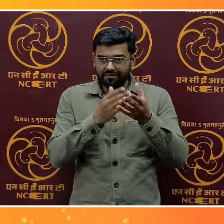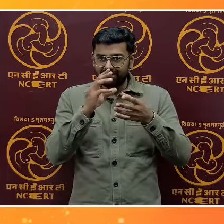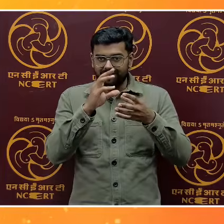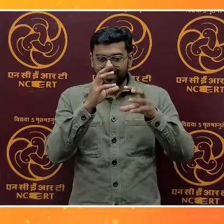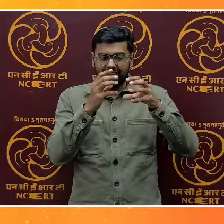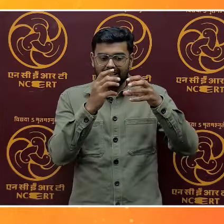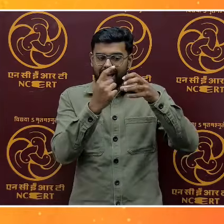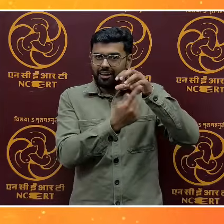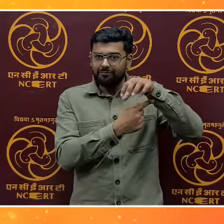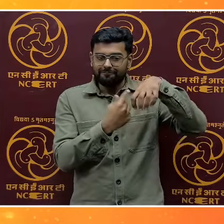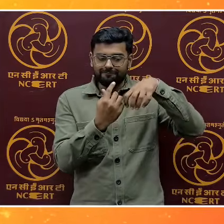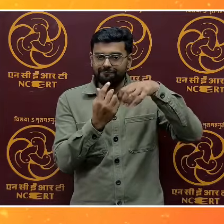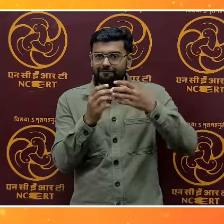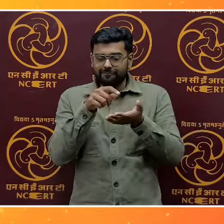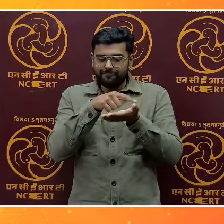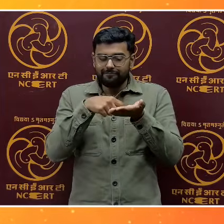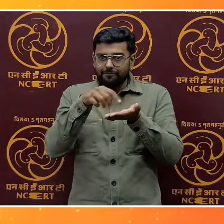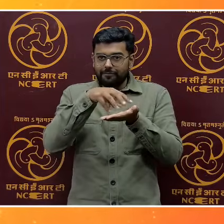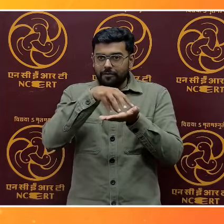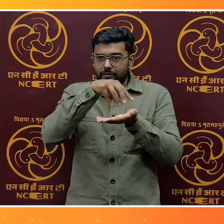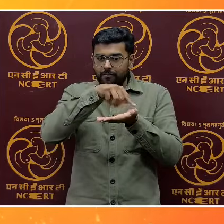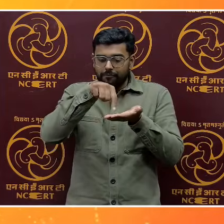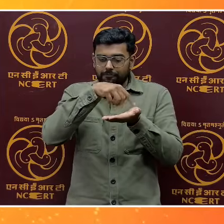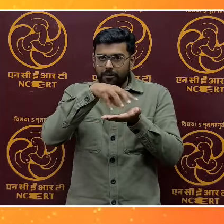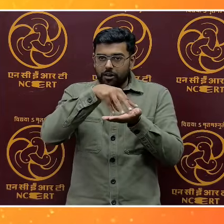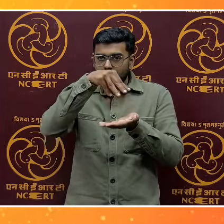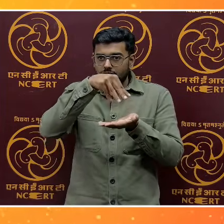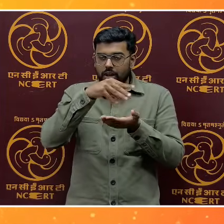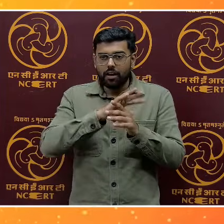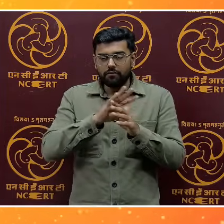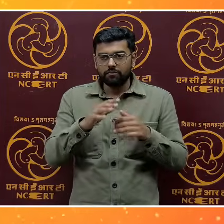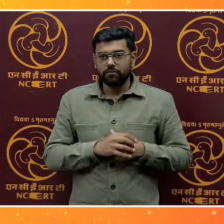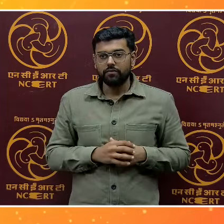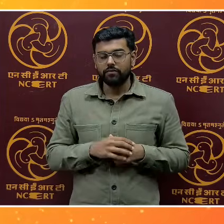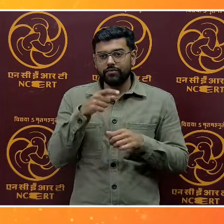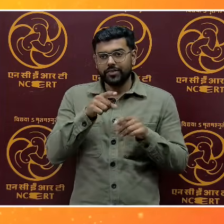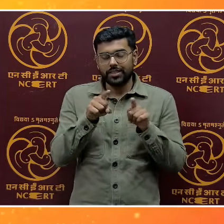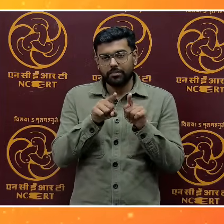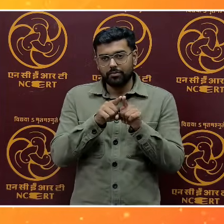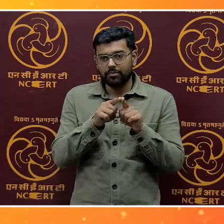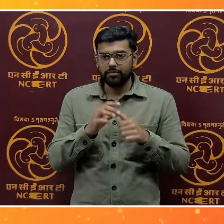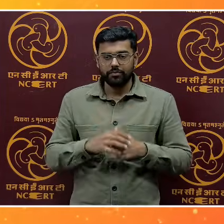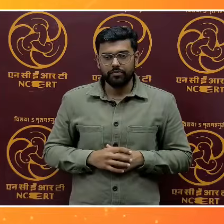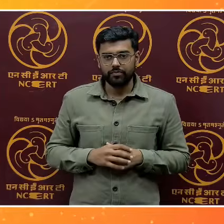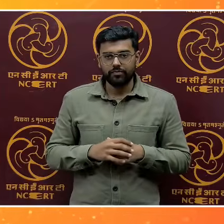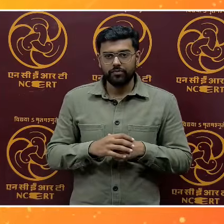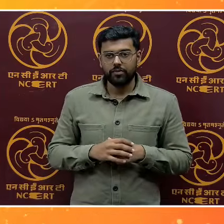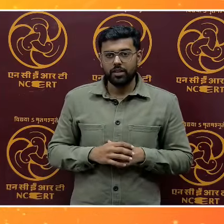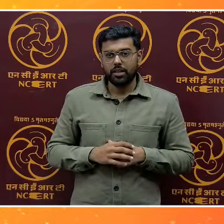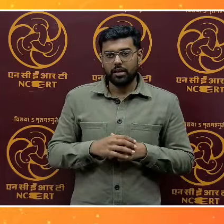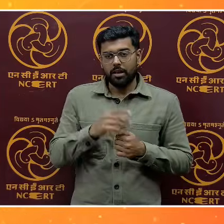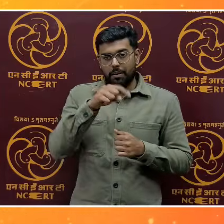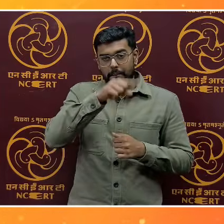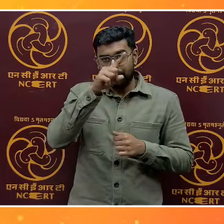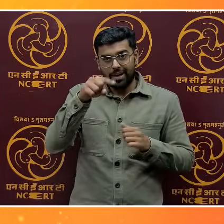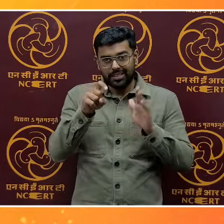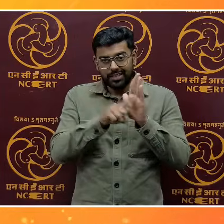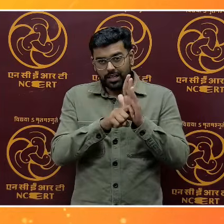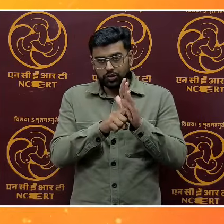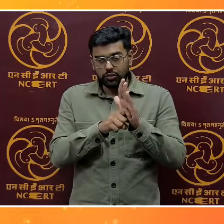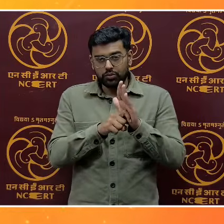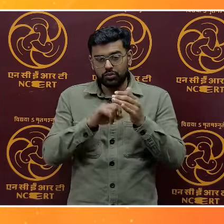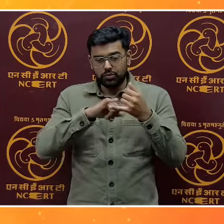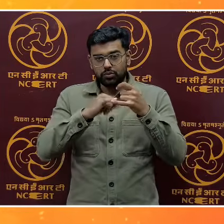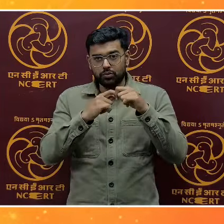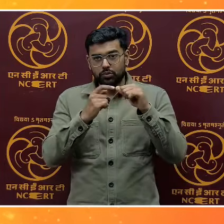circular base. So, base is again one circle, so it is pi r square. Pi r square, when added to 2 pi r